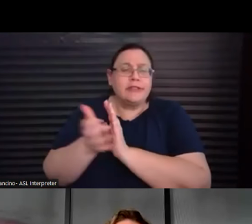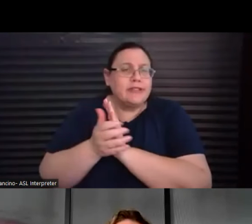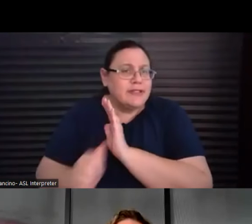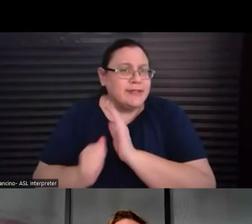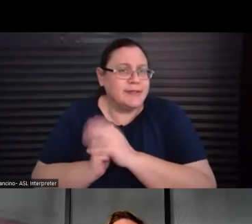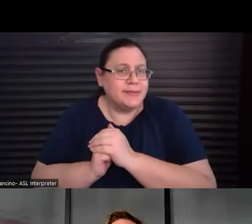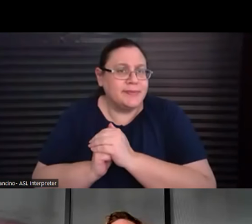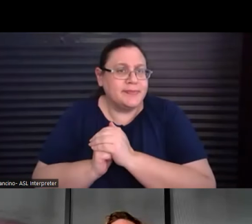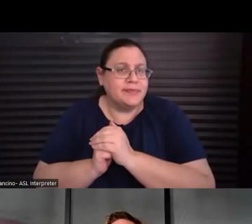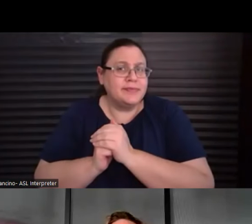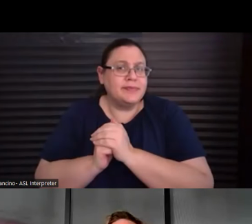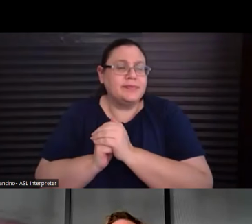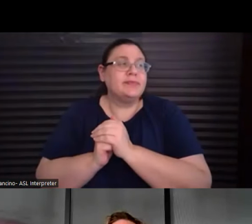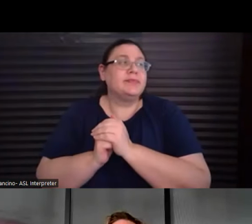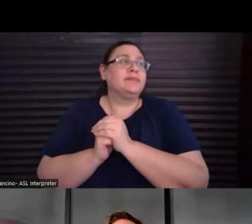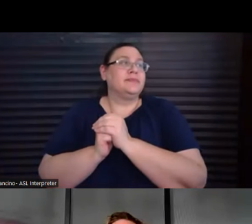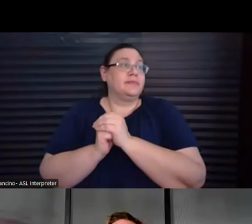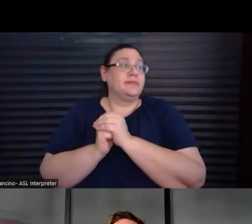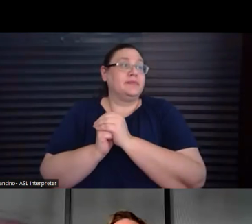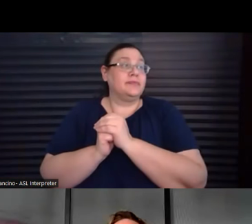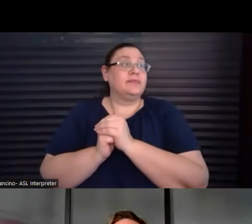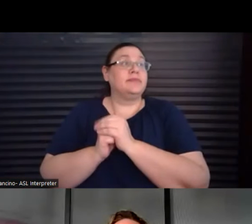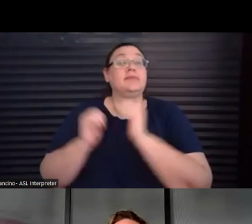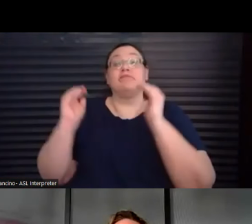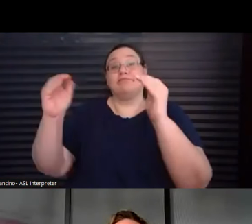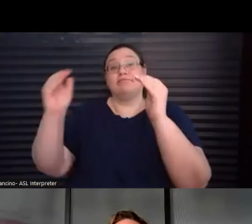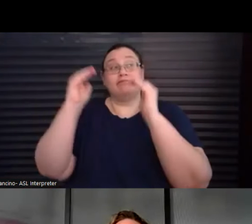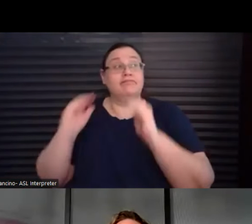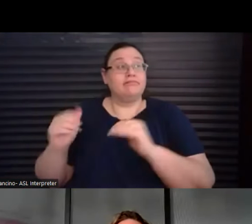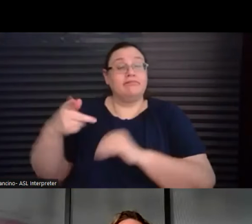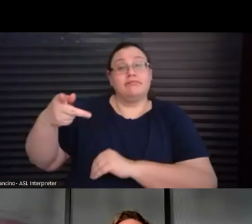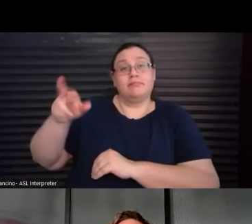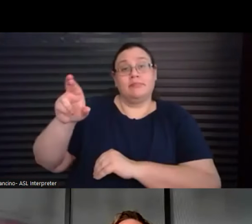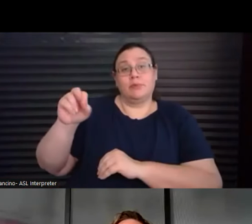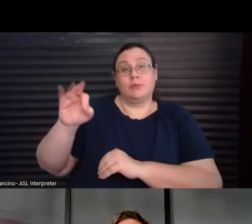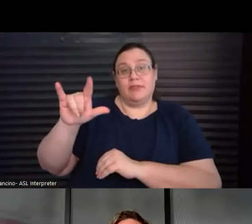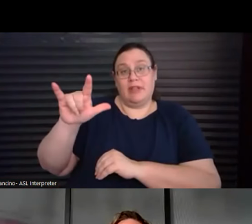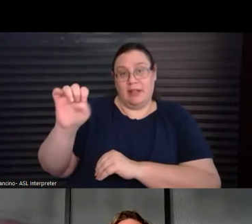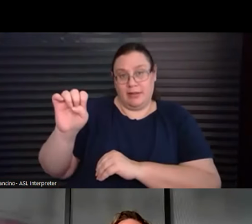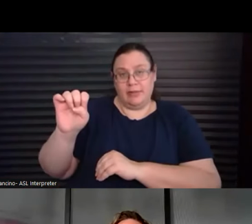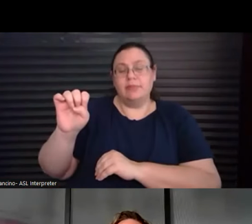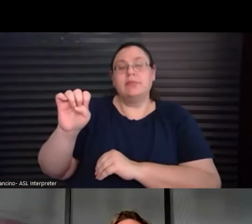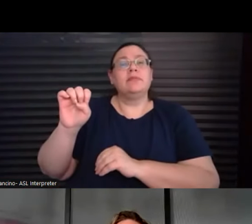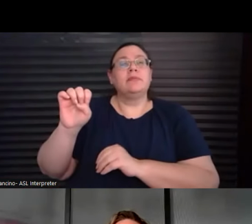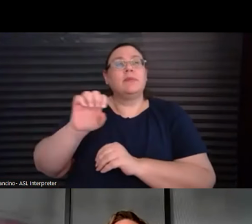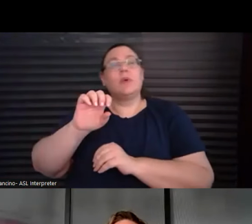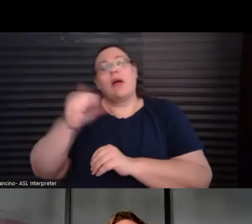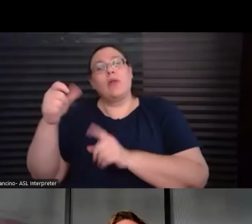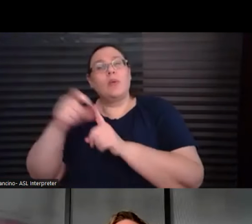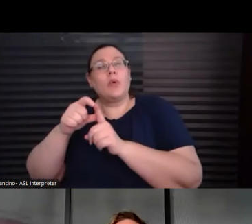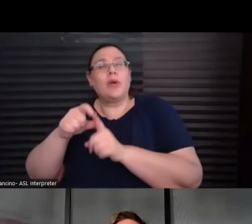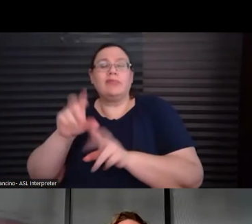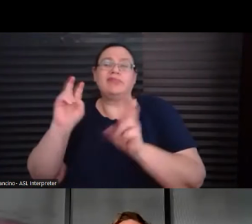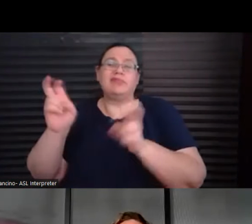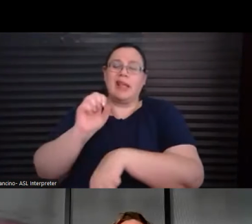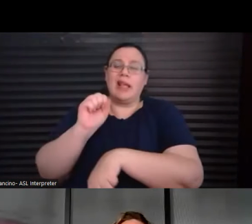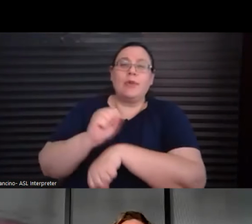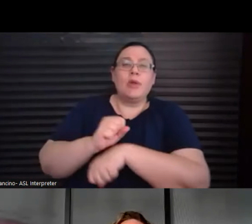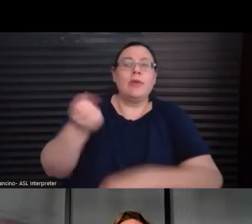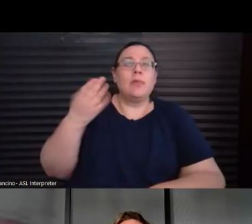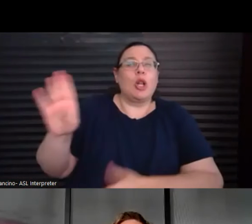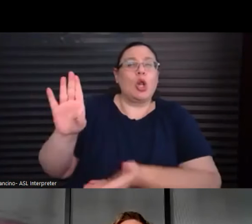And then the next part is a profile, which we also call an employment blueprint. So